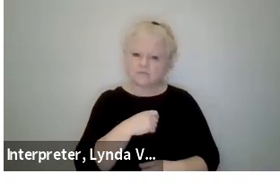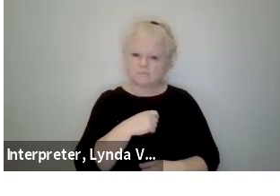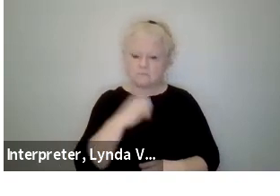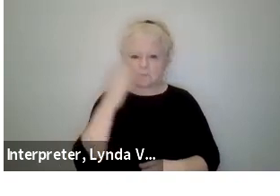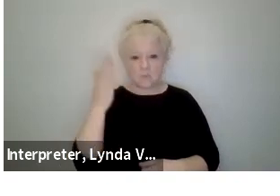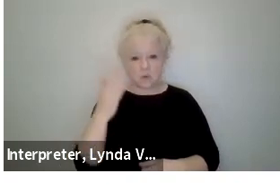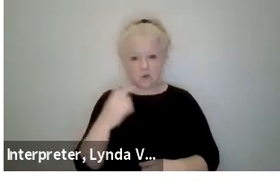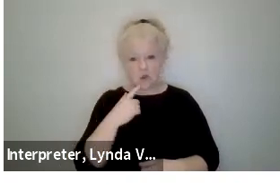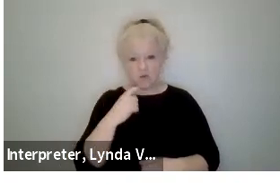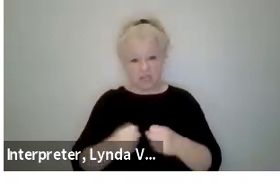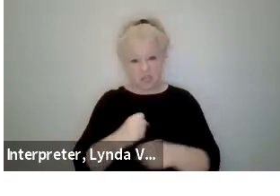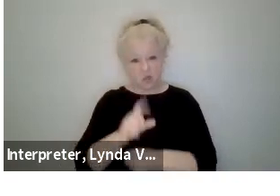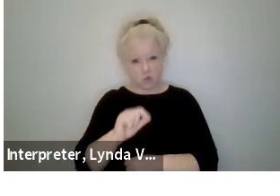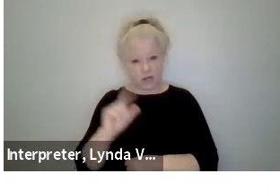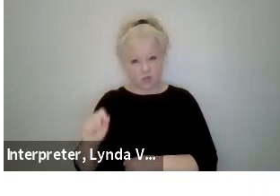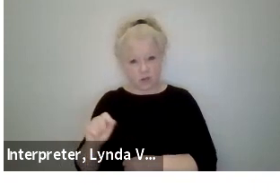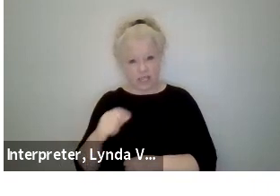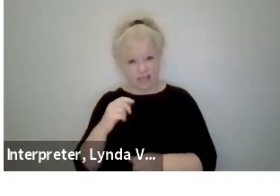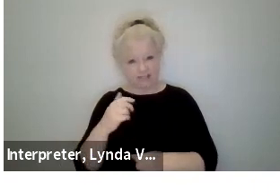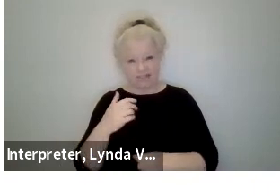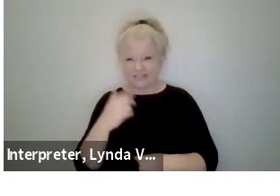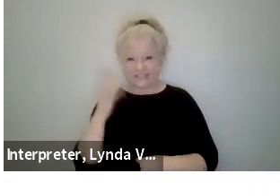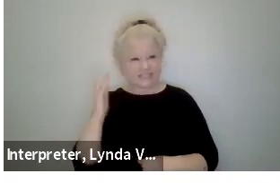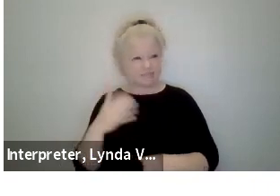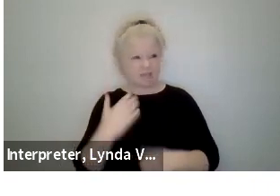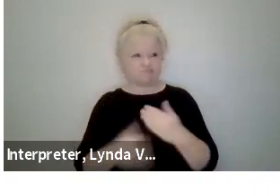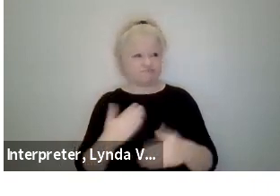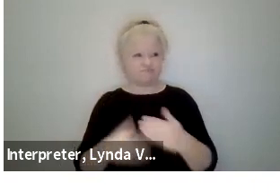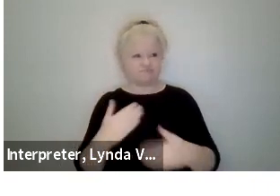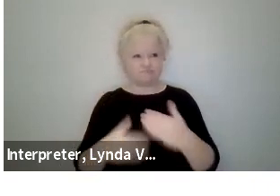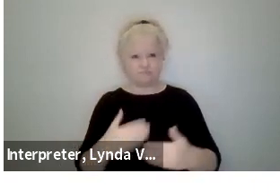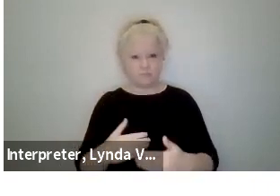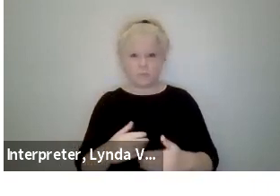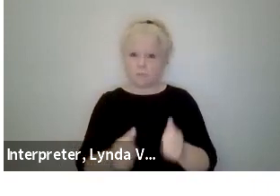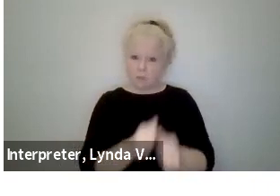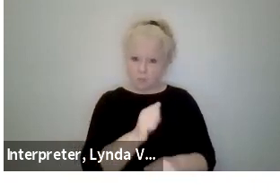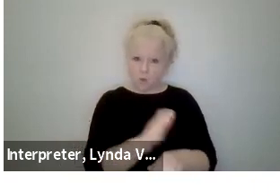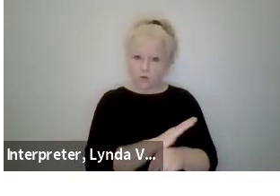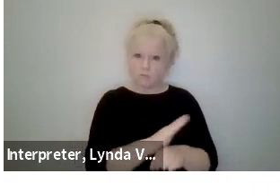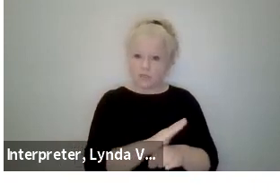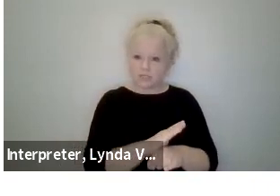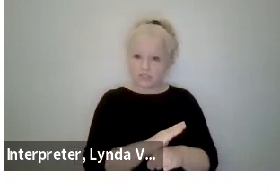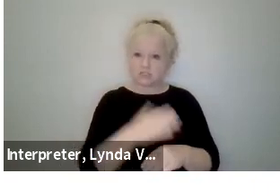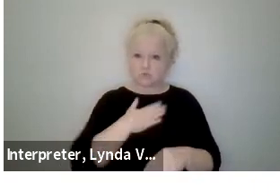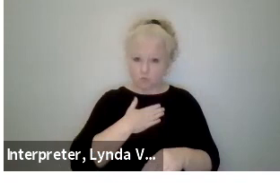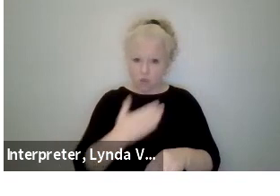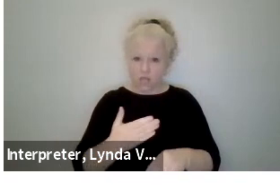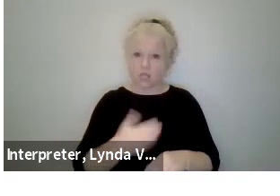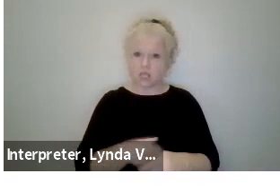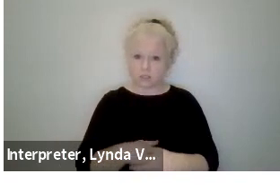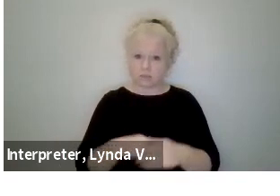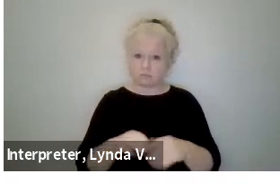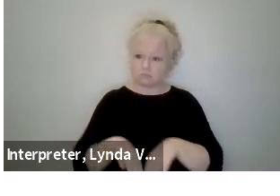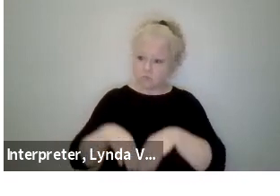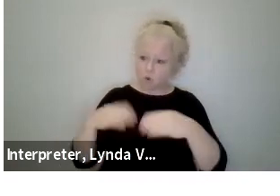it's 2020 and things are just moving along, but most businesses have opened their doors. We have yet to have a